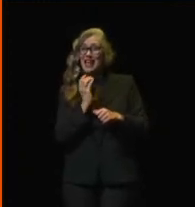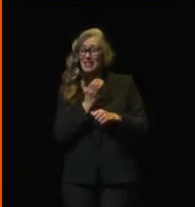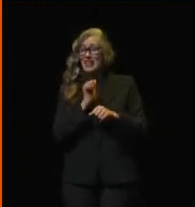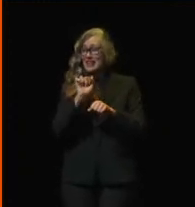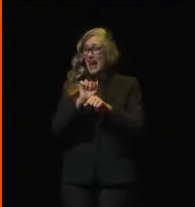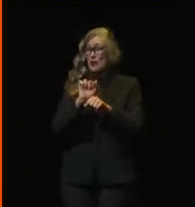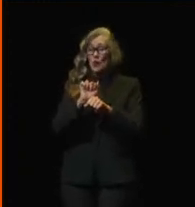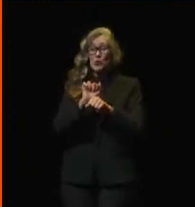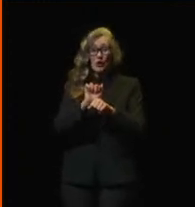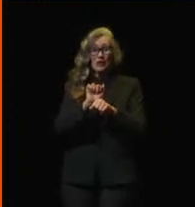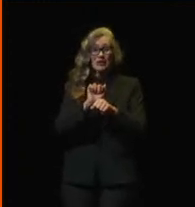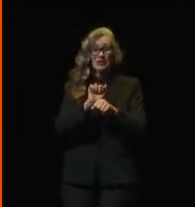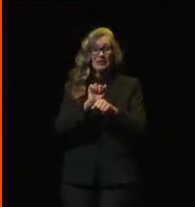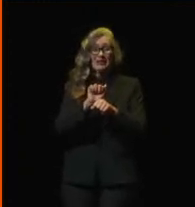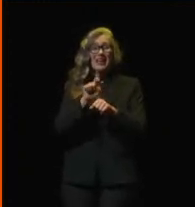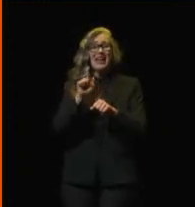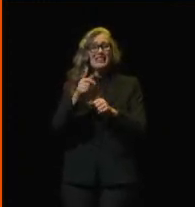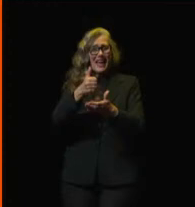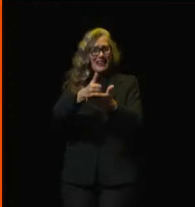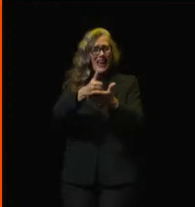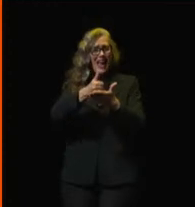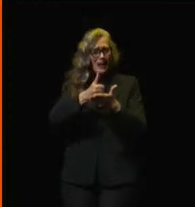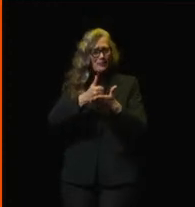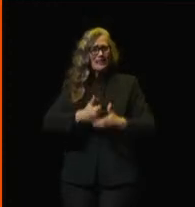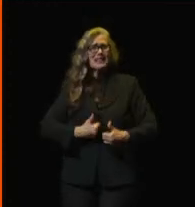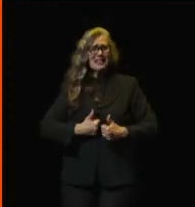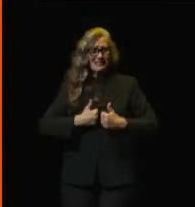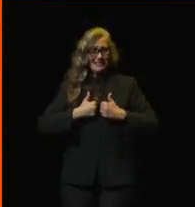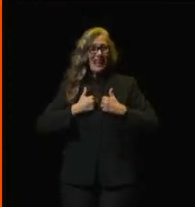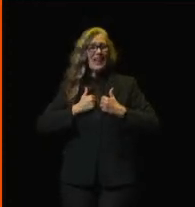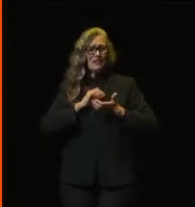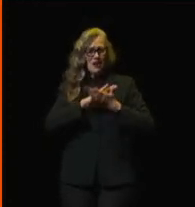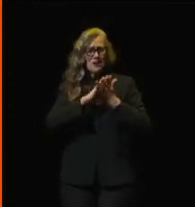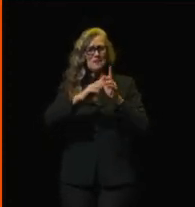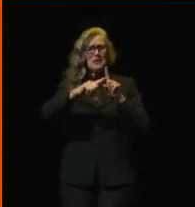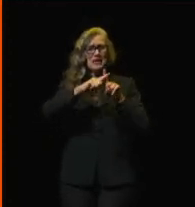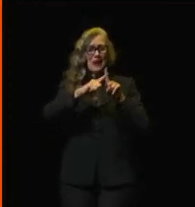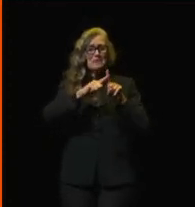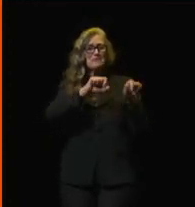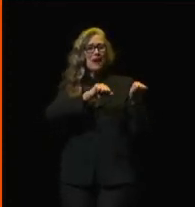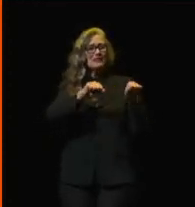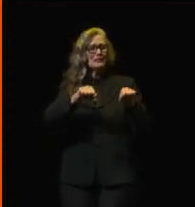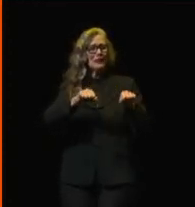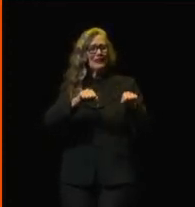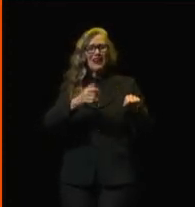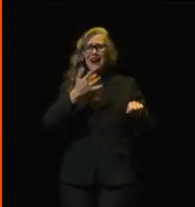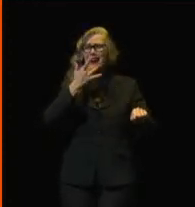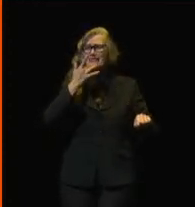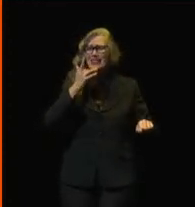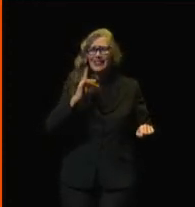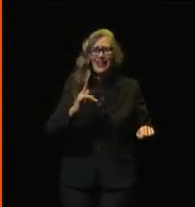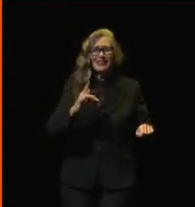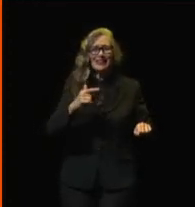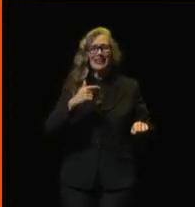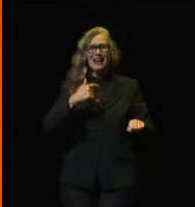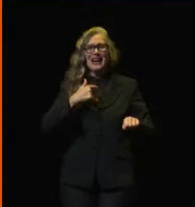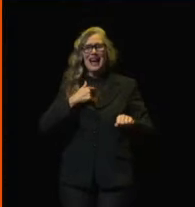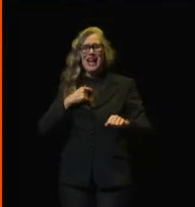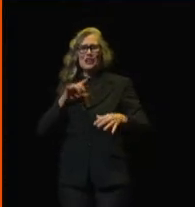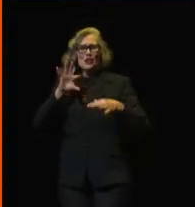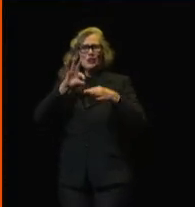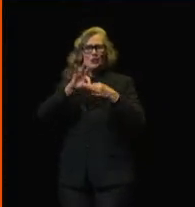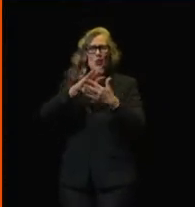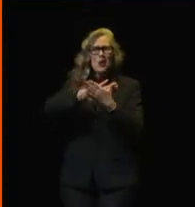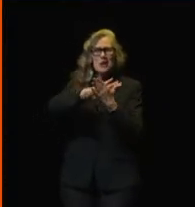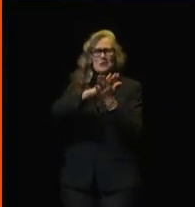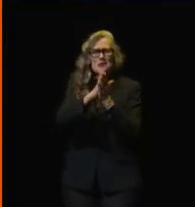feel lucky to have been a part of that, to have served as an extension of him. I feel lucky to have helped him to continue